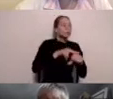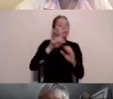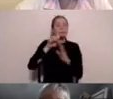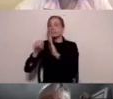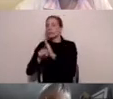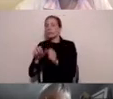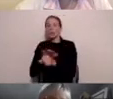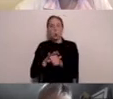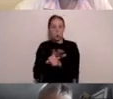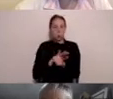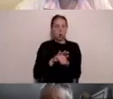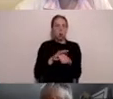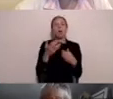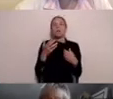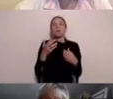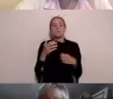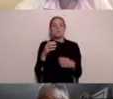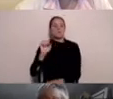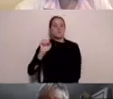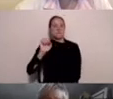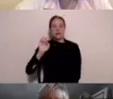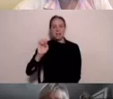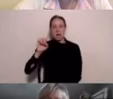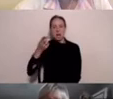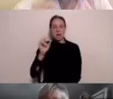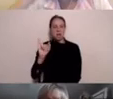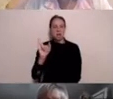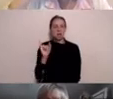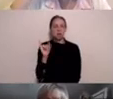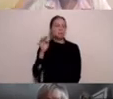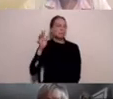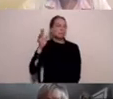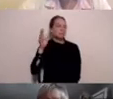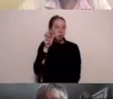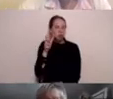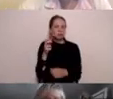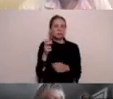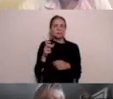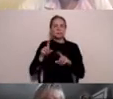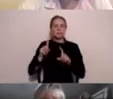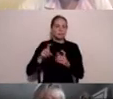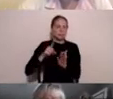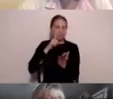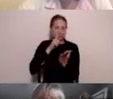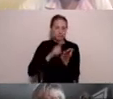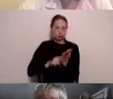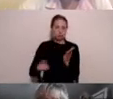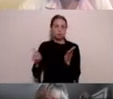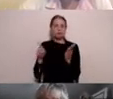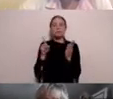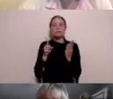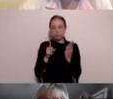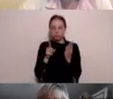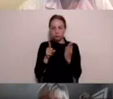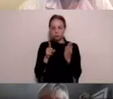hearing detection intervention EDI systems of care. The project's goals are to increase family engagement and